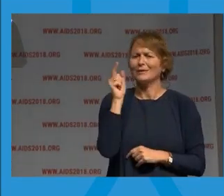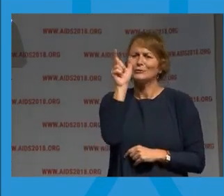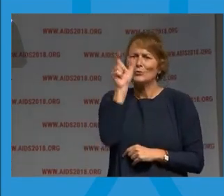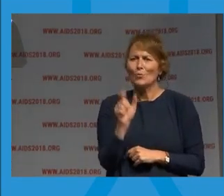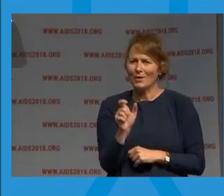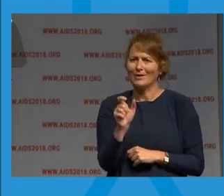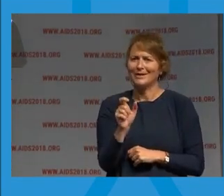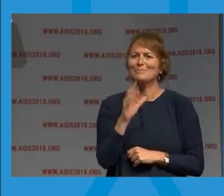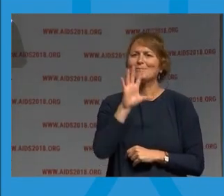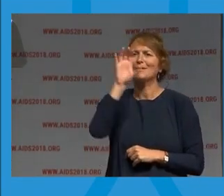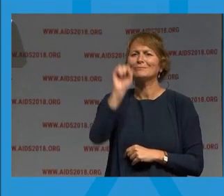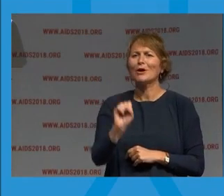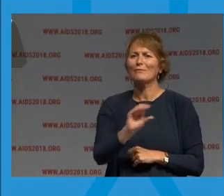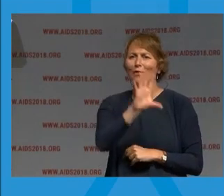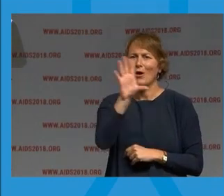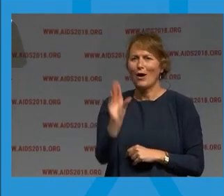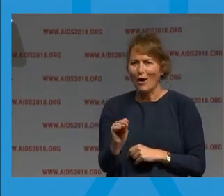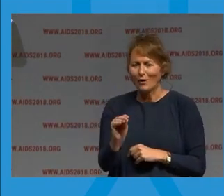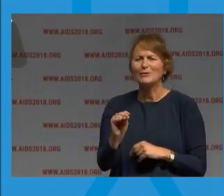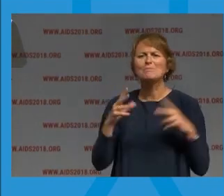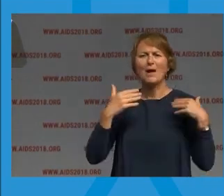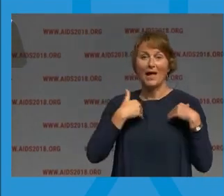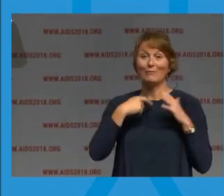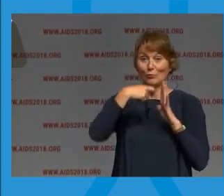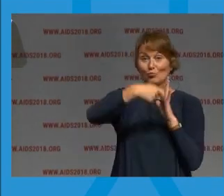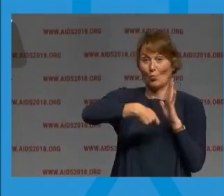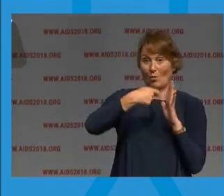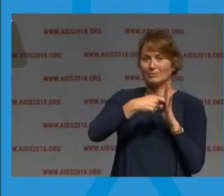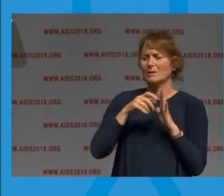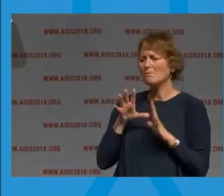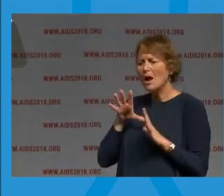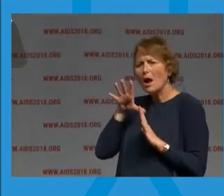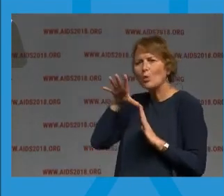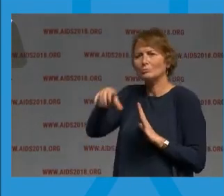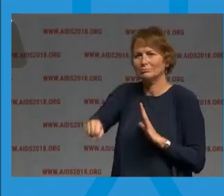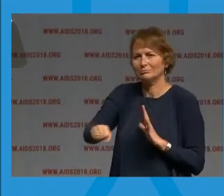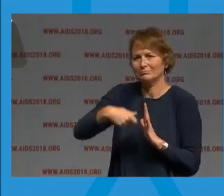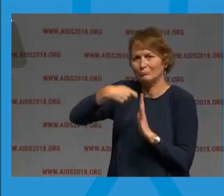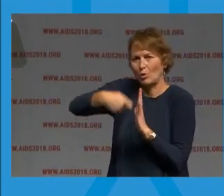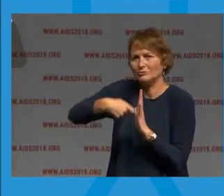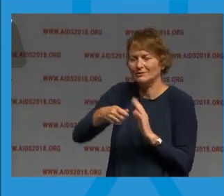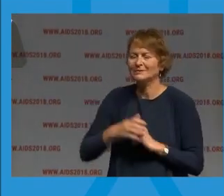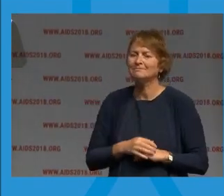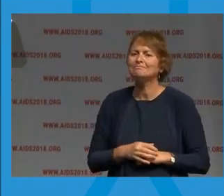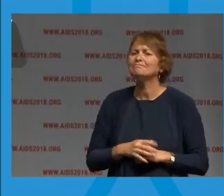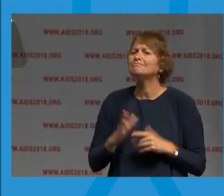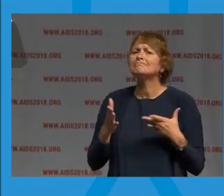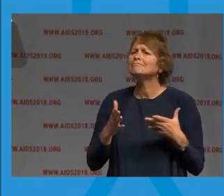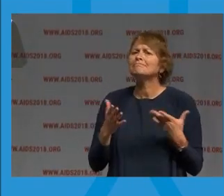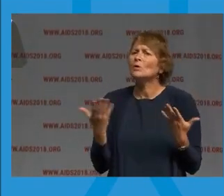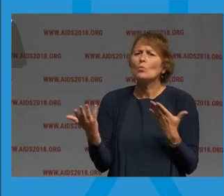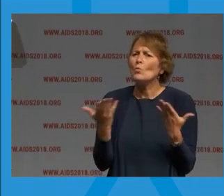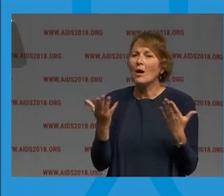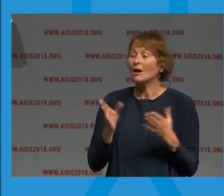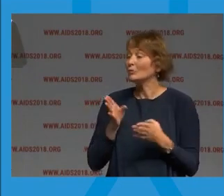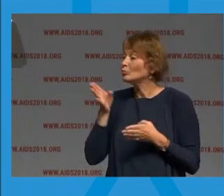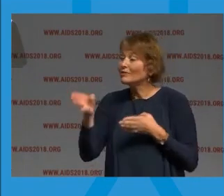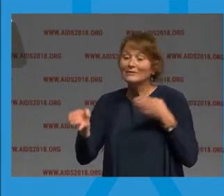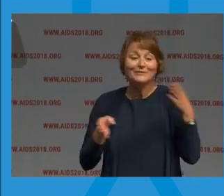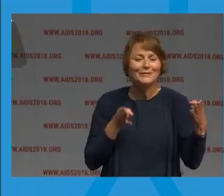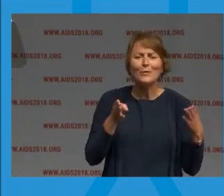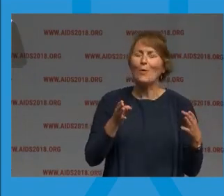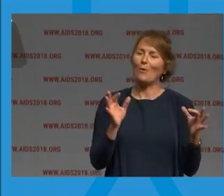my Africa Outreach project, where we visited some of our incredible program